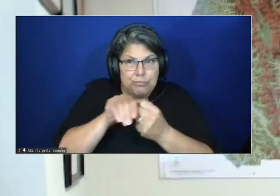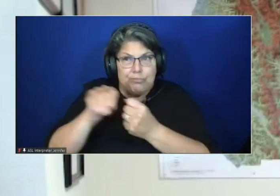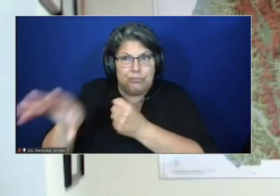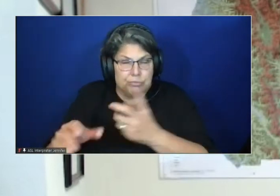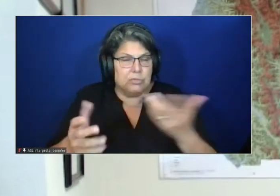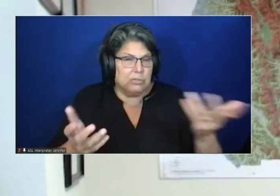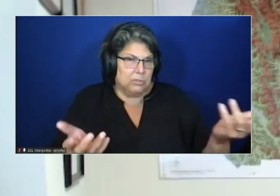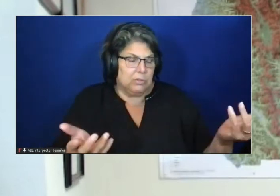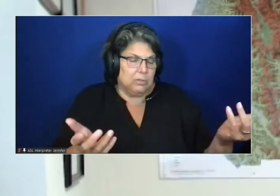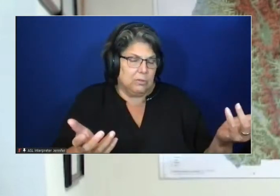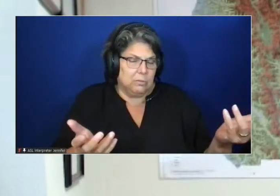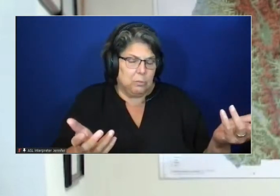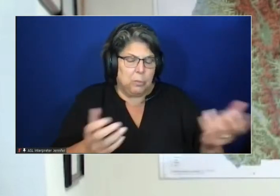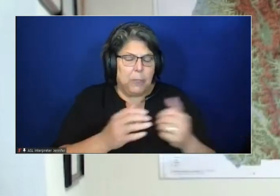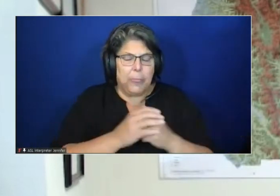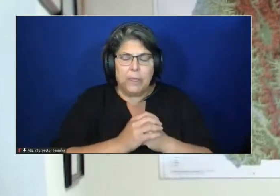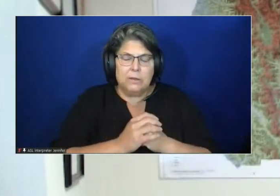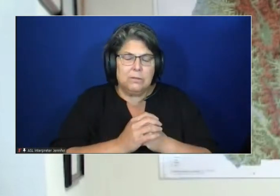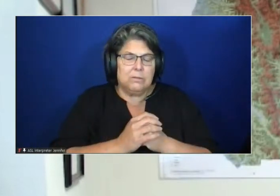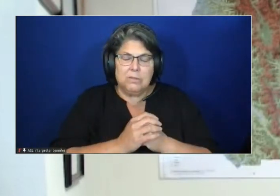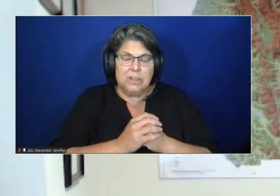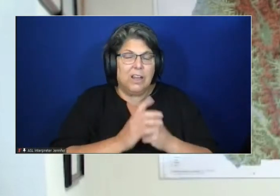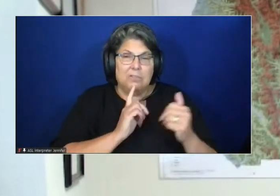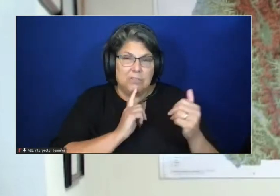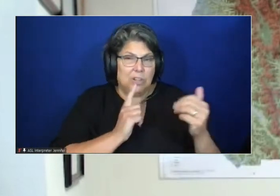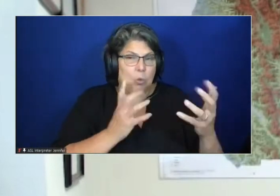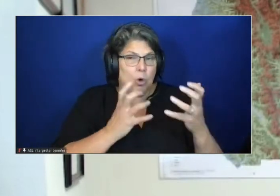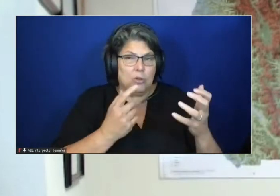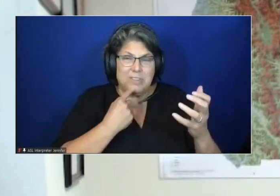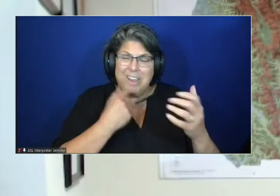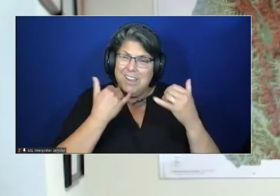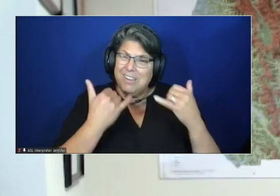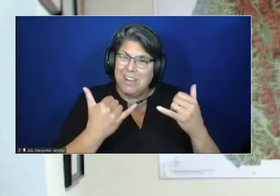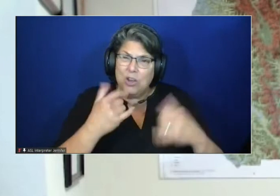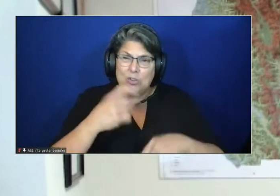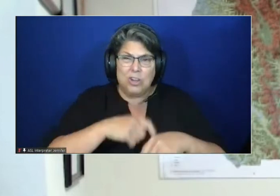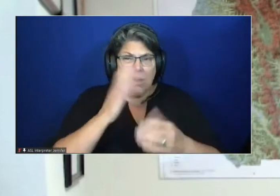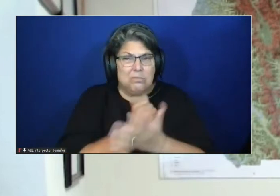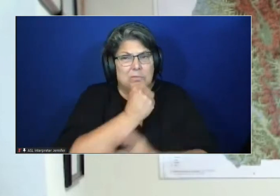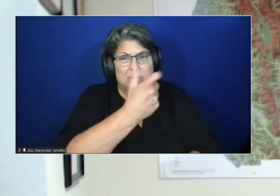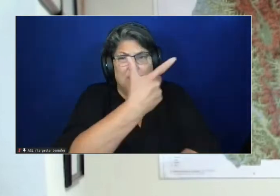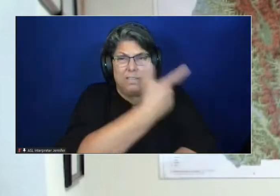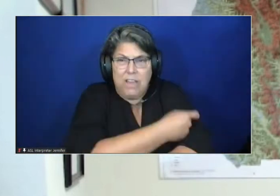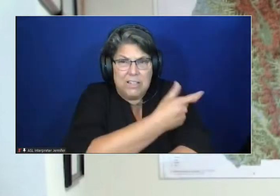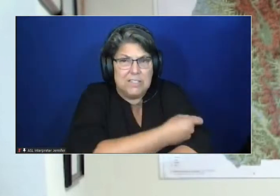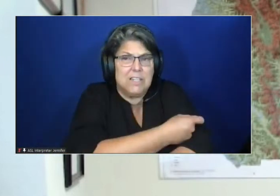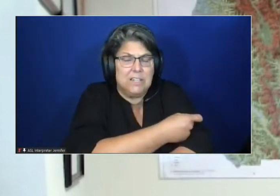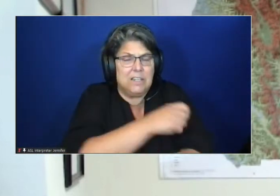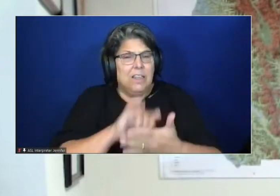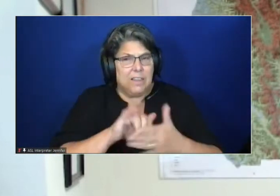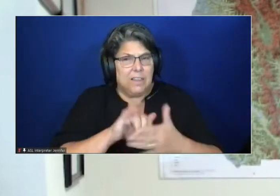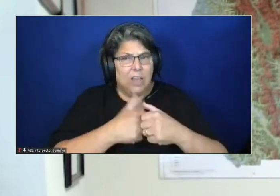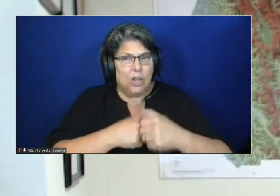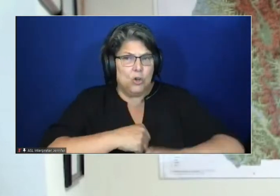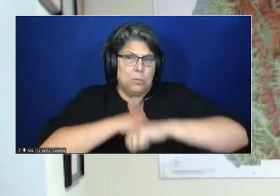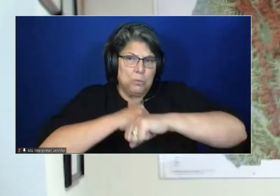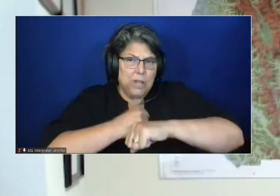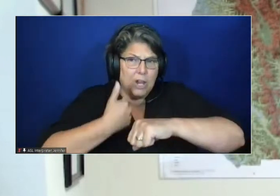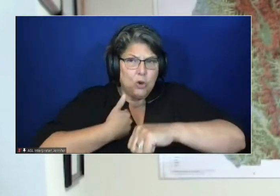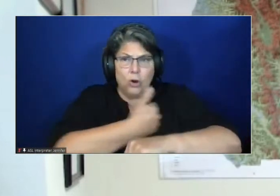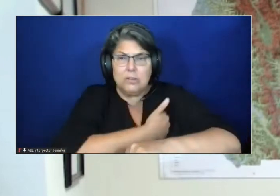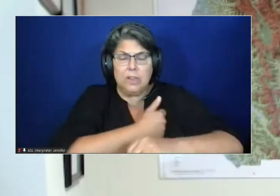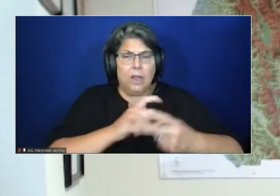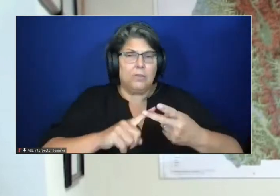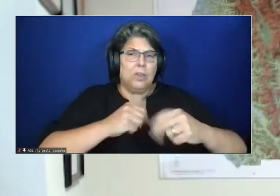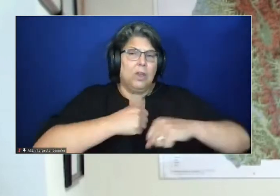most of all. And so really what I want to say is now is the time to get vaccinated. That is the way to protect ourselves, our